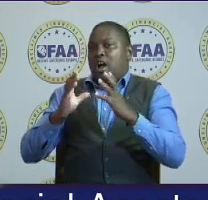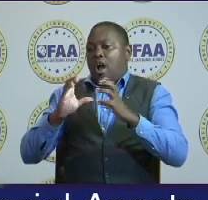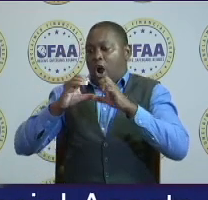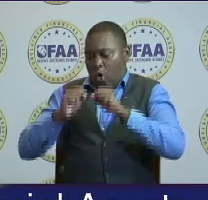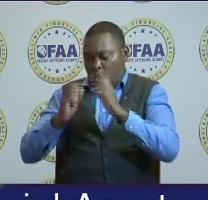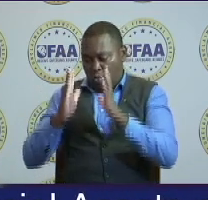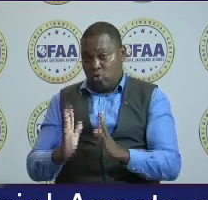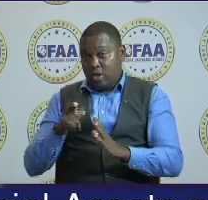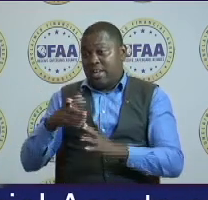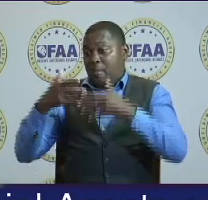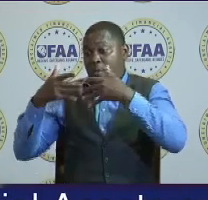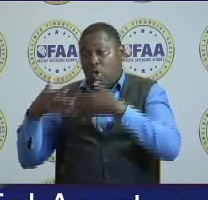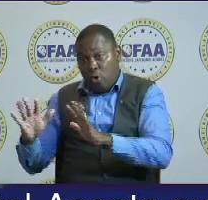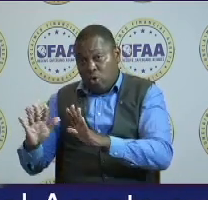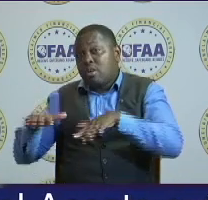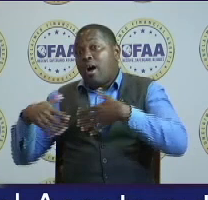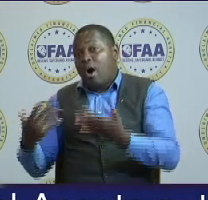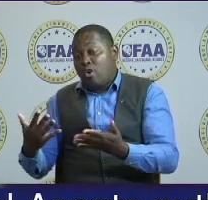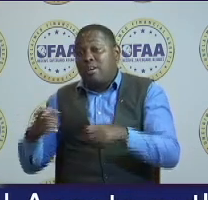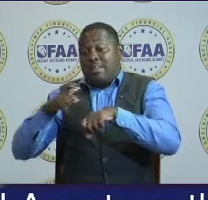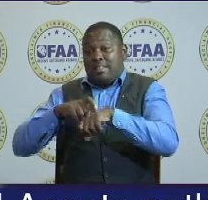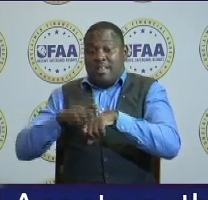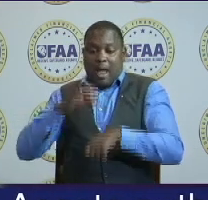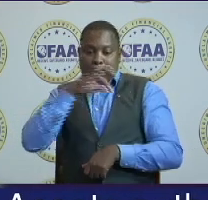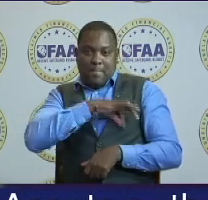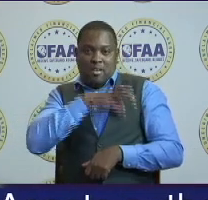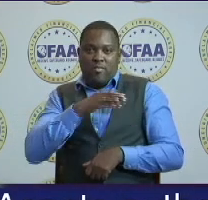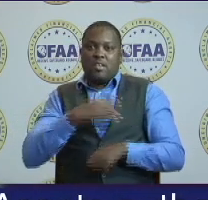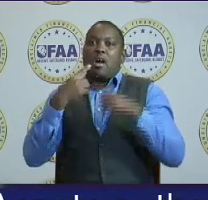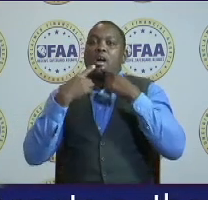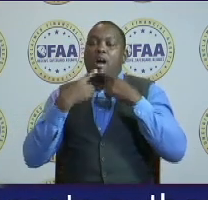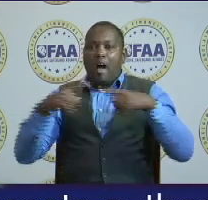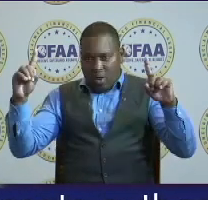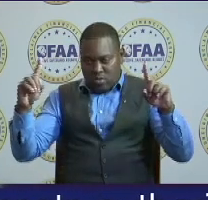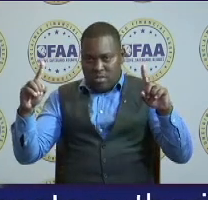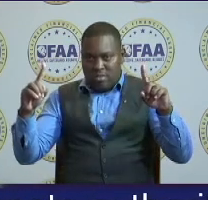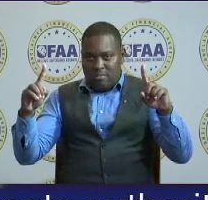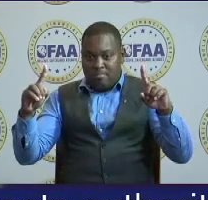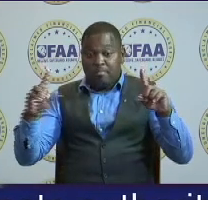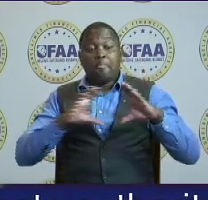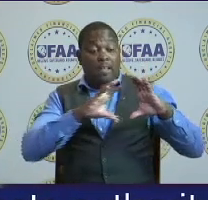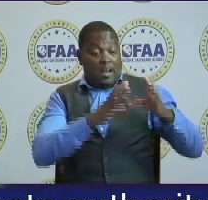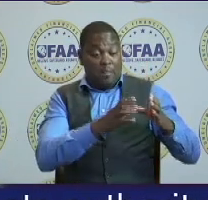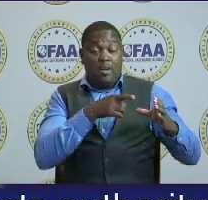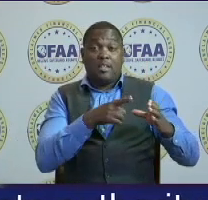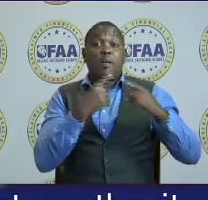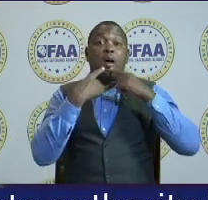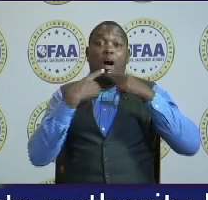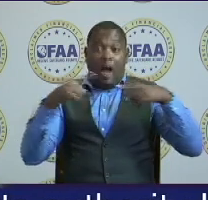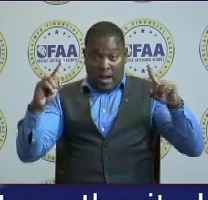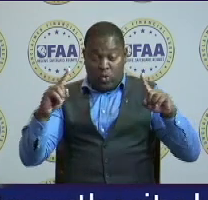or her shares is when dividends are declared. So for listed companies, dividends are declared half